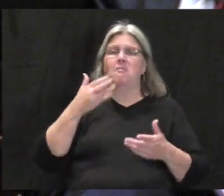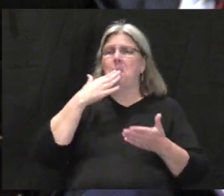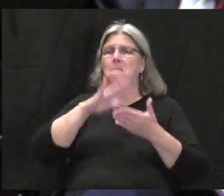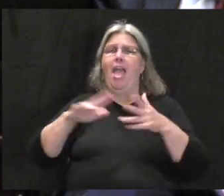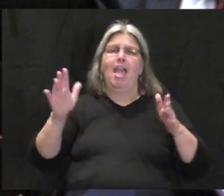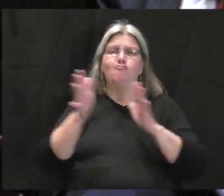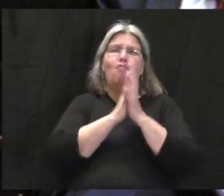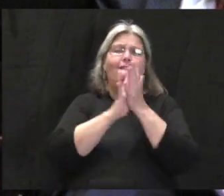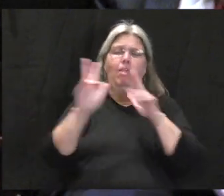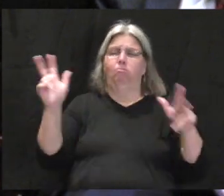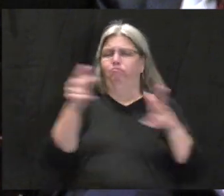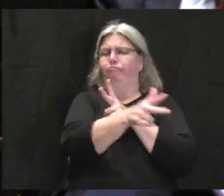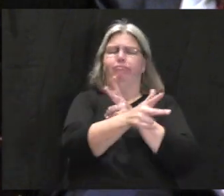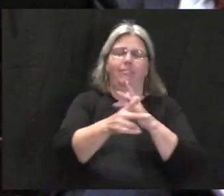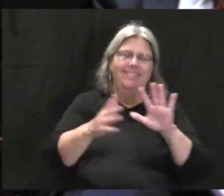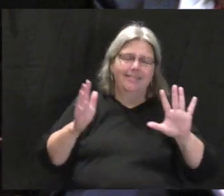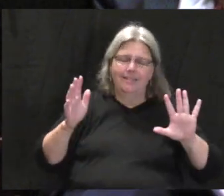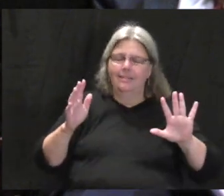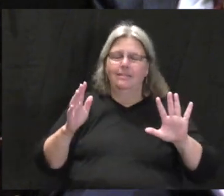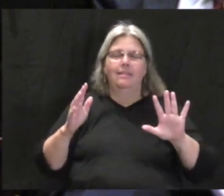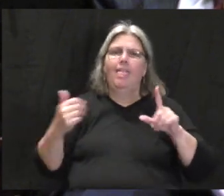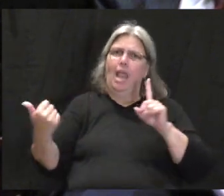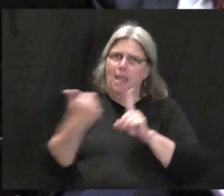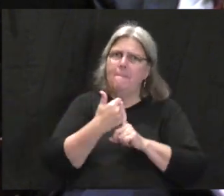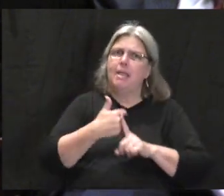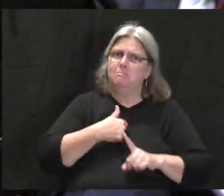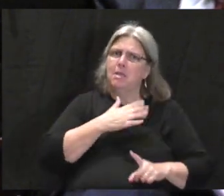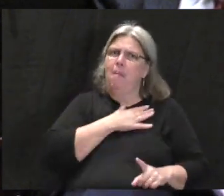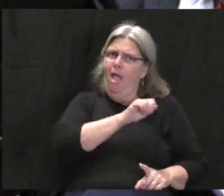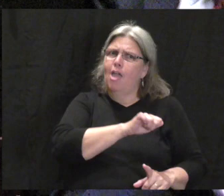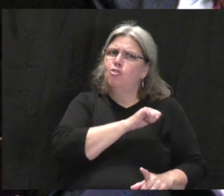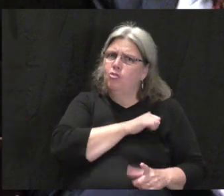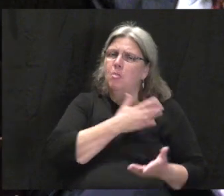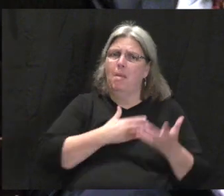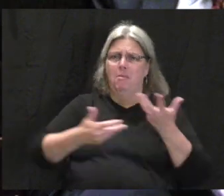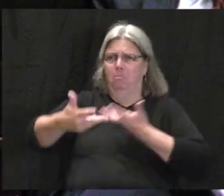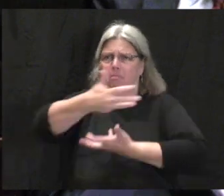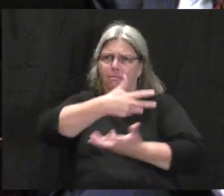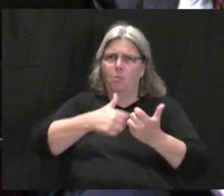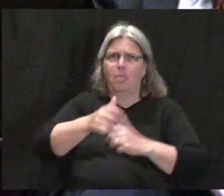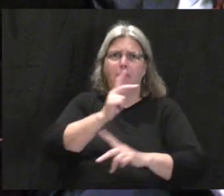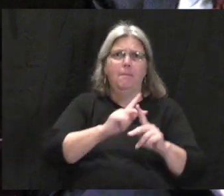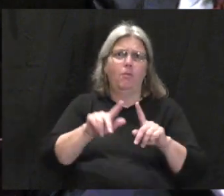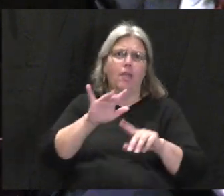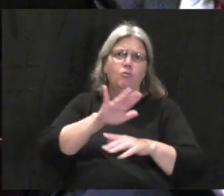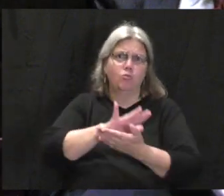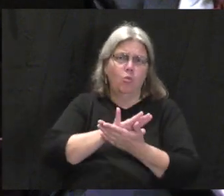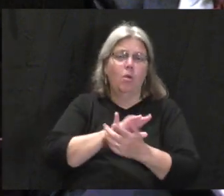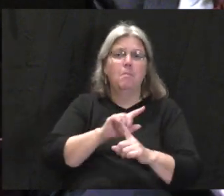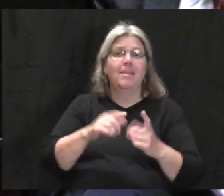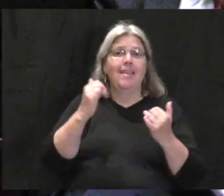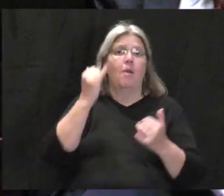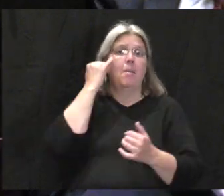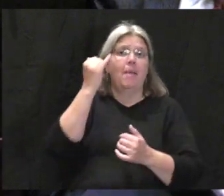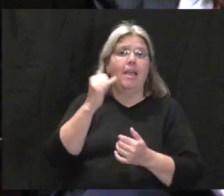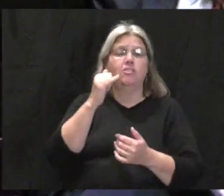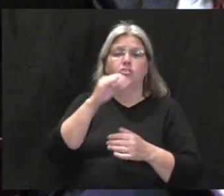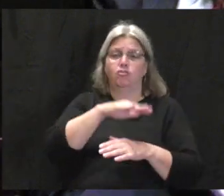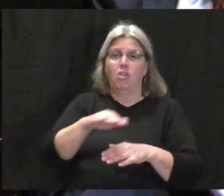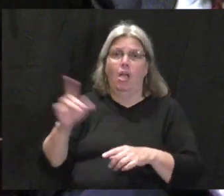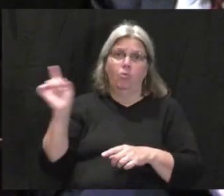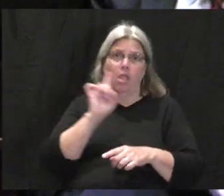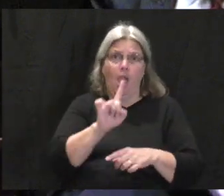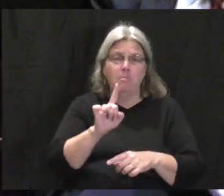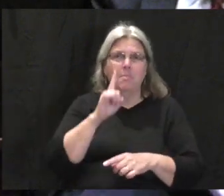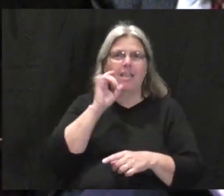their socioeconomic status didn't have breakfast that morning, may not even had dinner the night before. That's going to impact how they